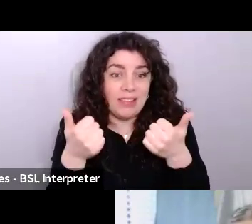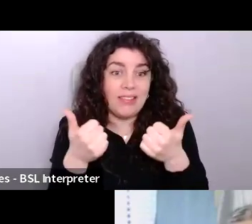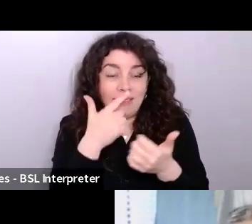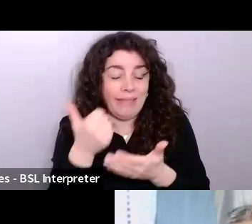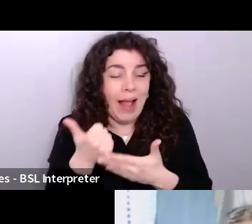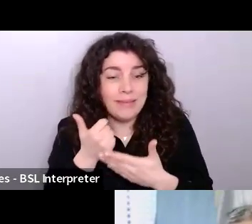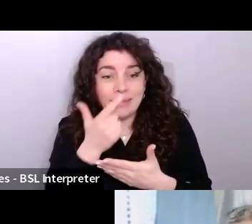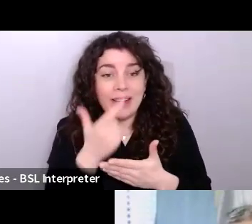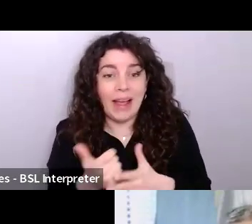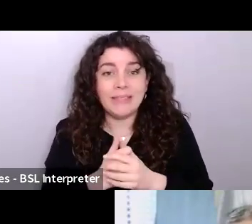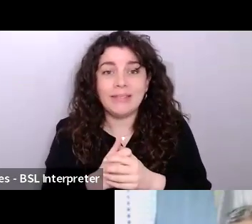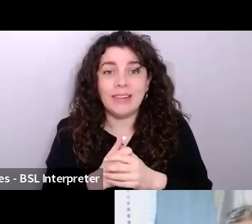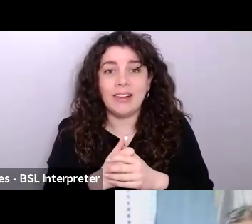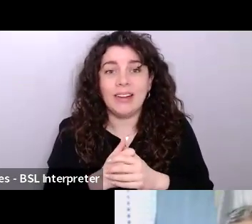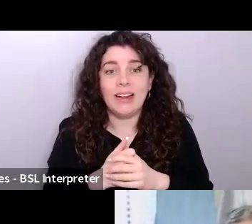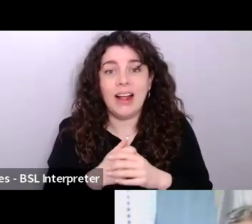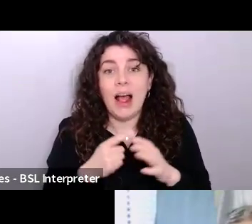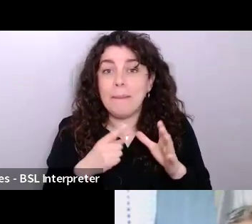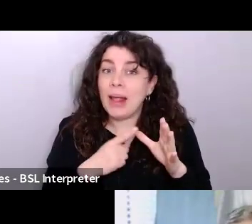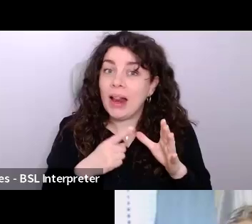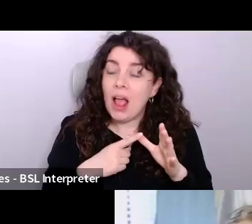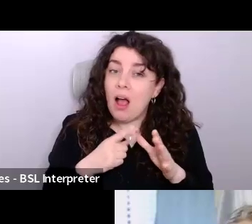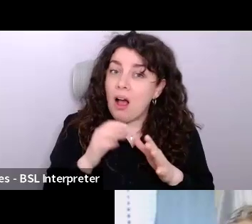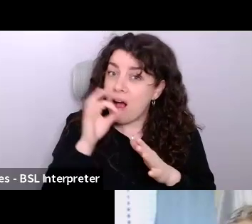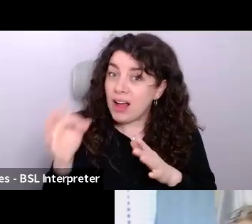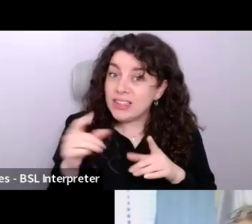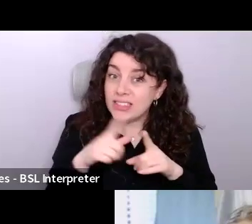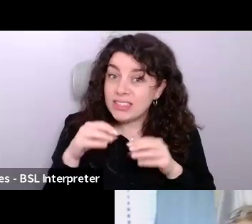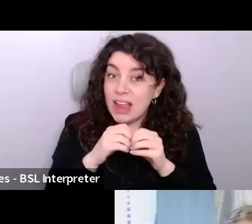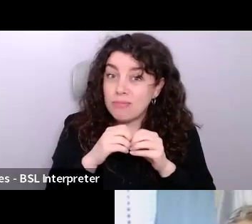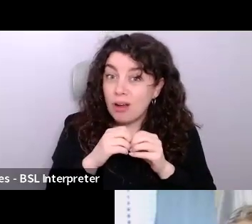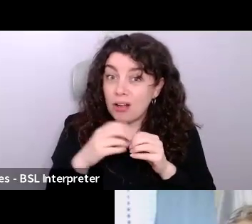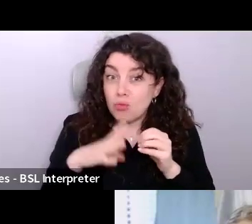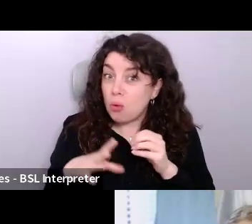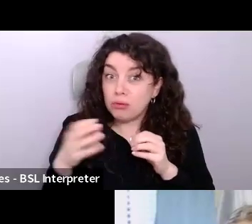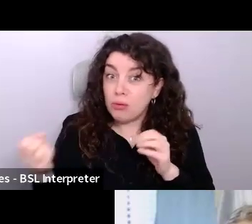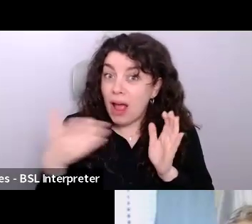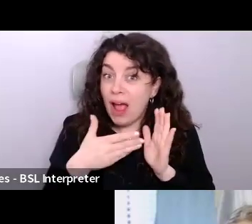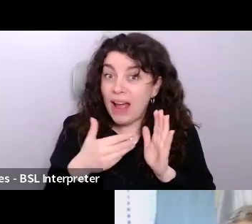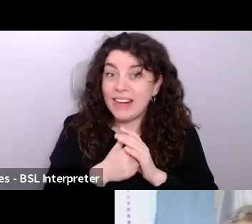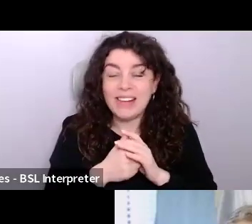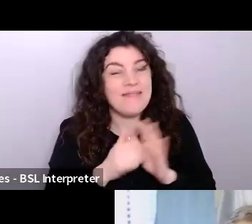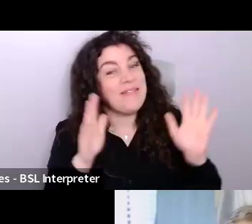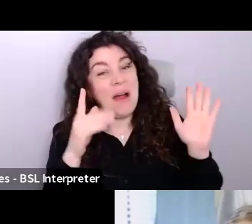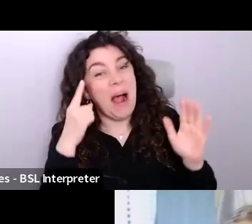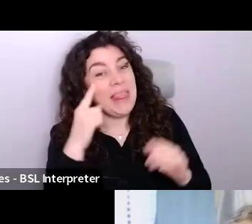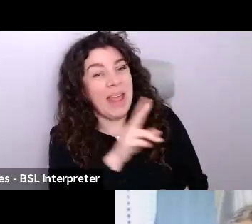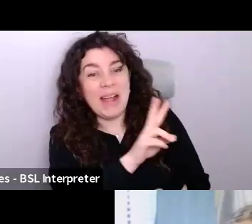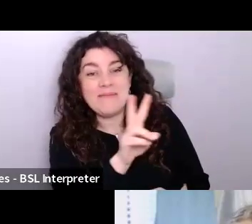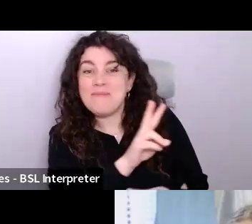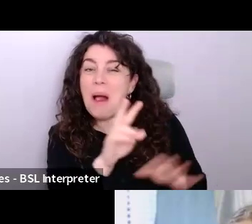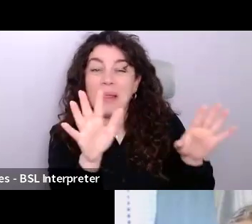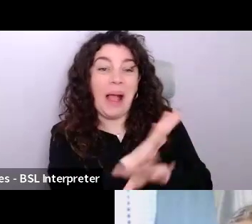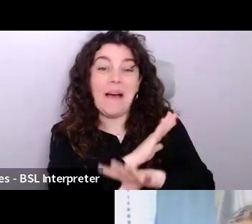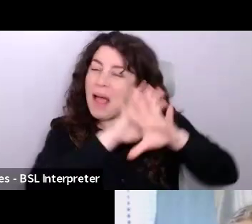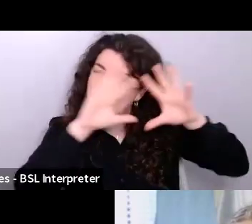Thank you. Thank you. Deborah, I don't know if you wanted to come in. Don't worry if not. No, I think Anita and Amy